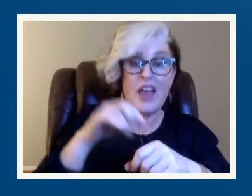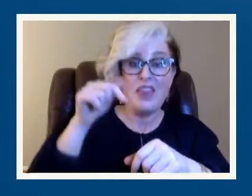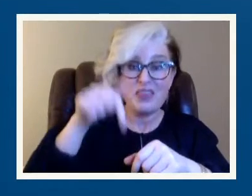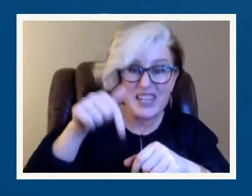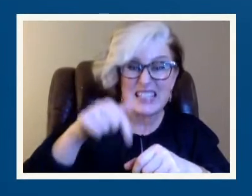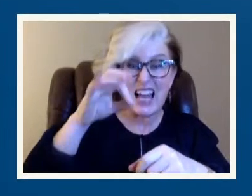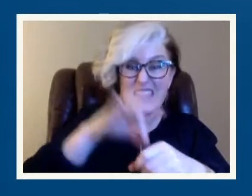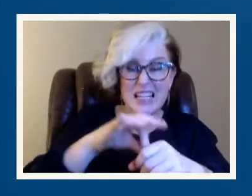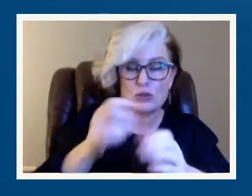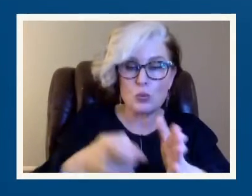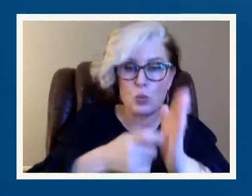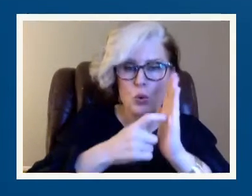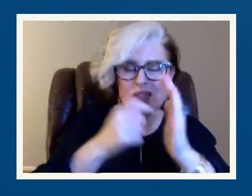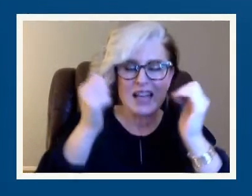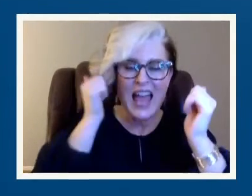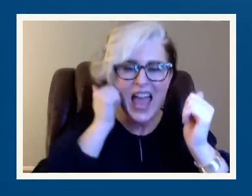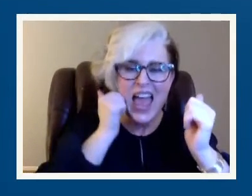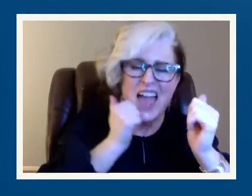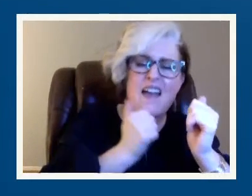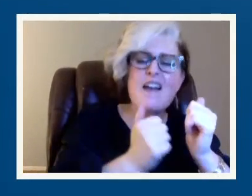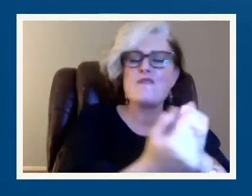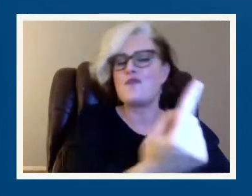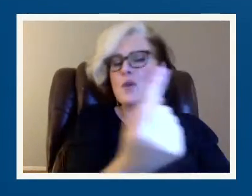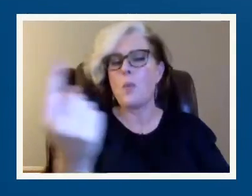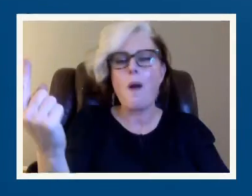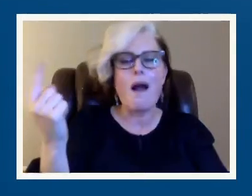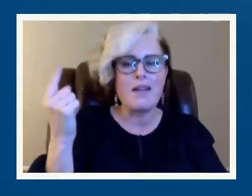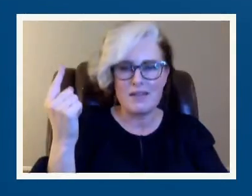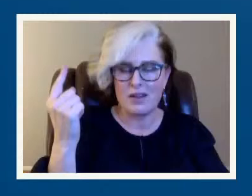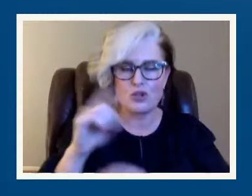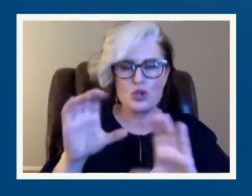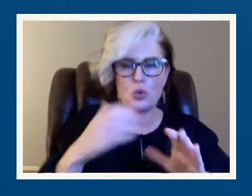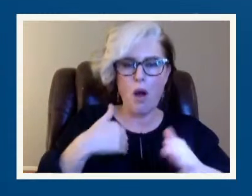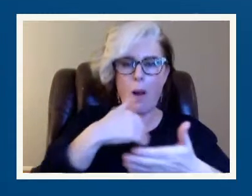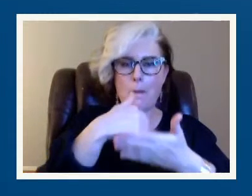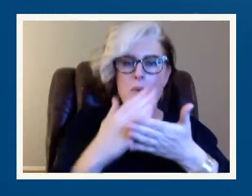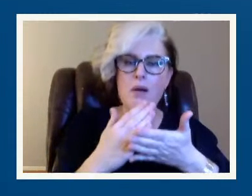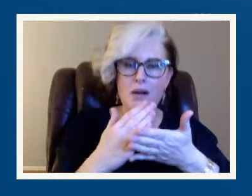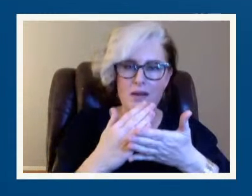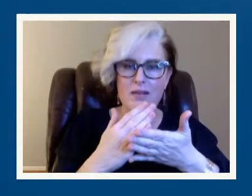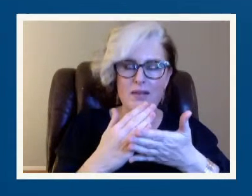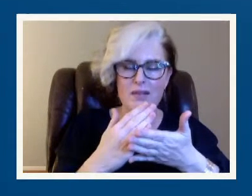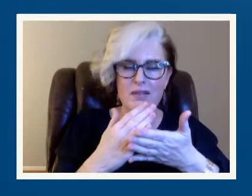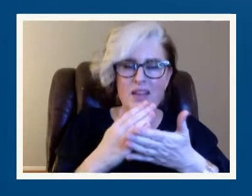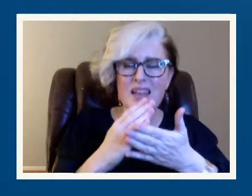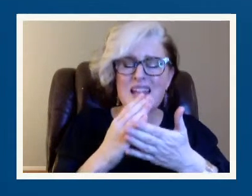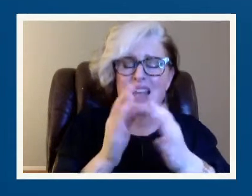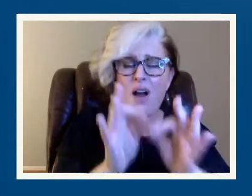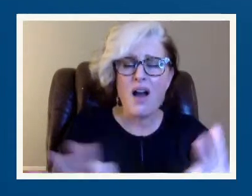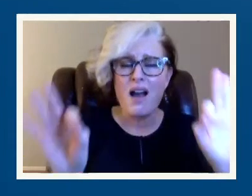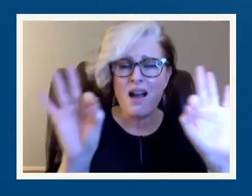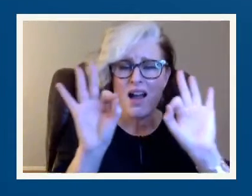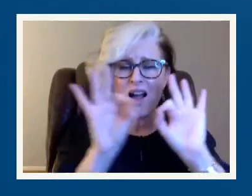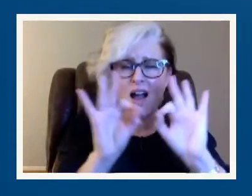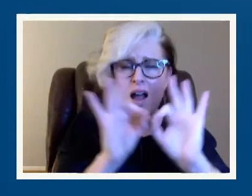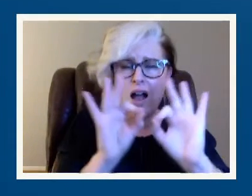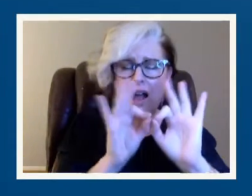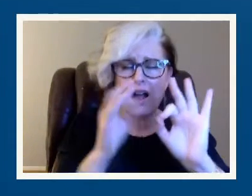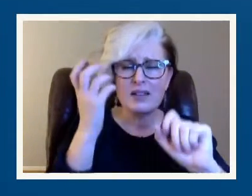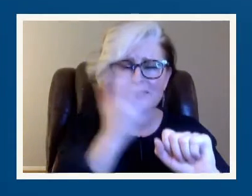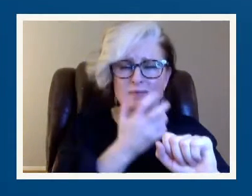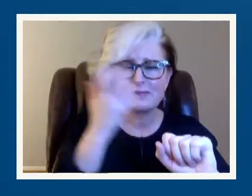election requires every single one of us to do our part. It's that important.